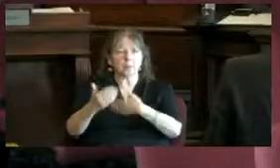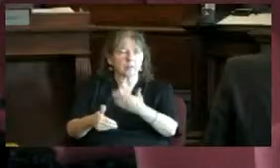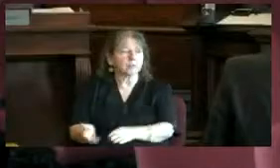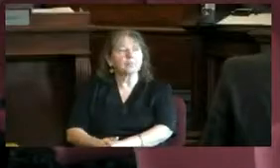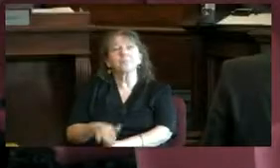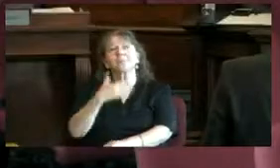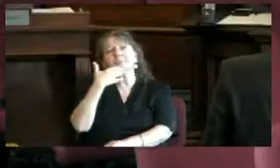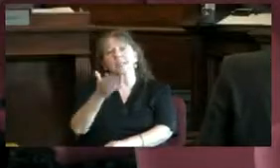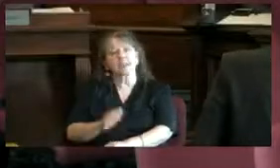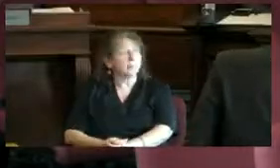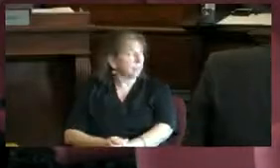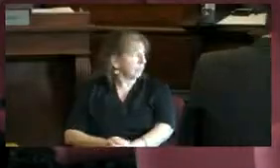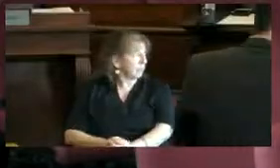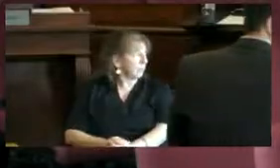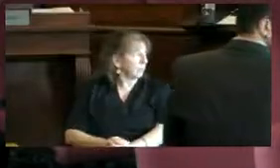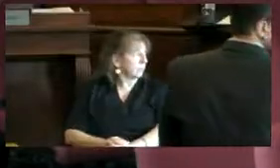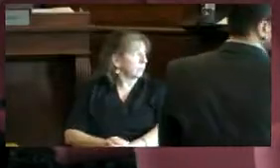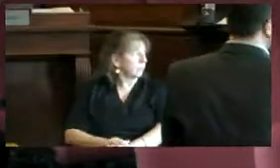much.